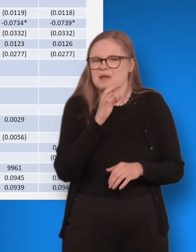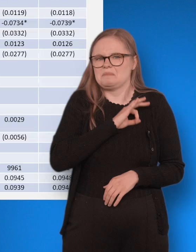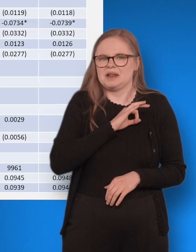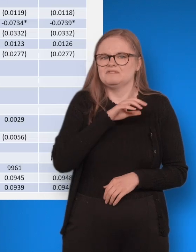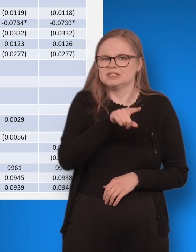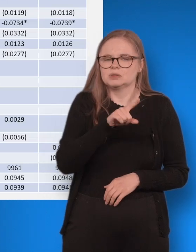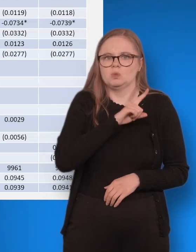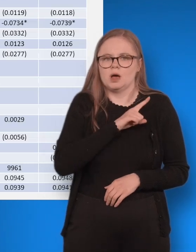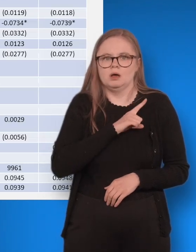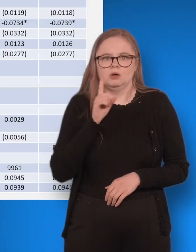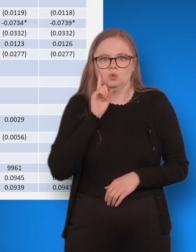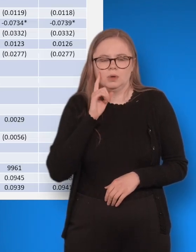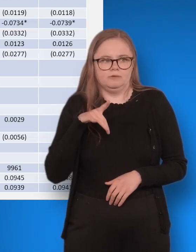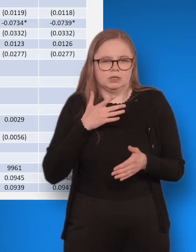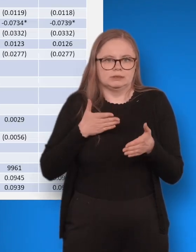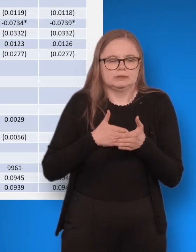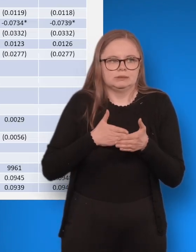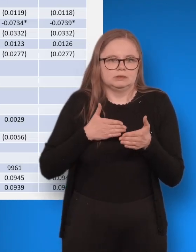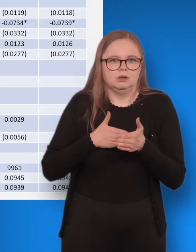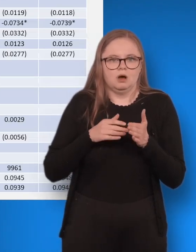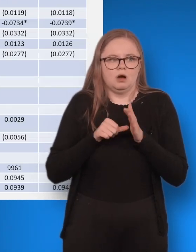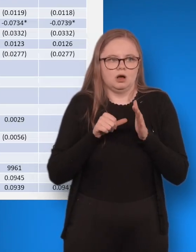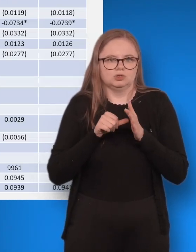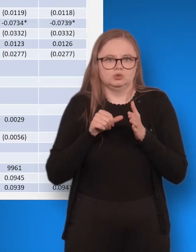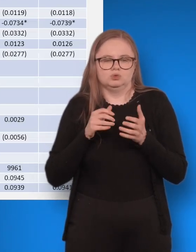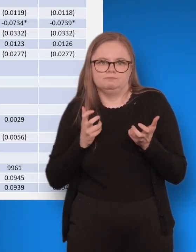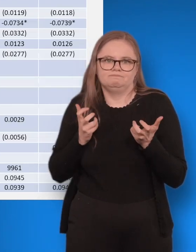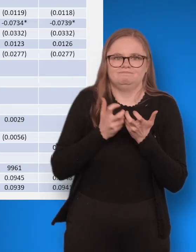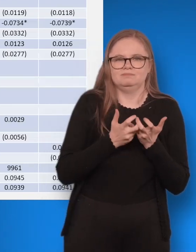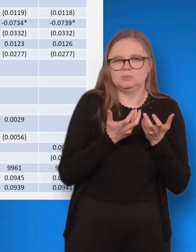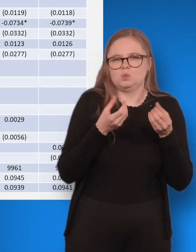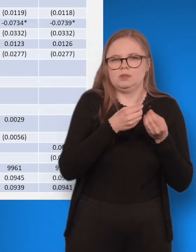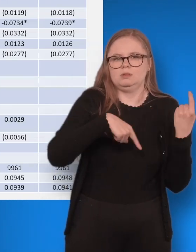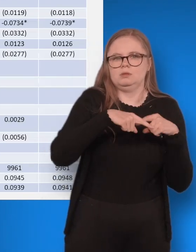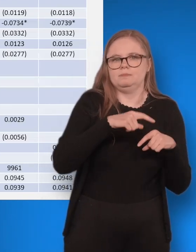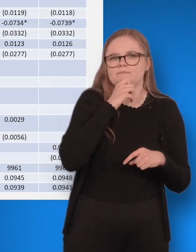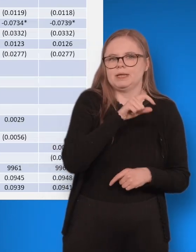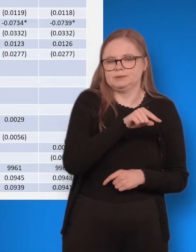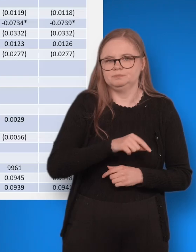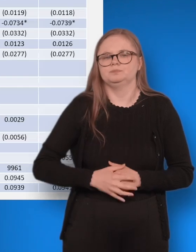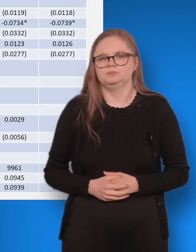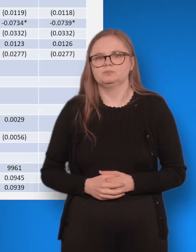to additional integration challenges, perhaps. Looking at the centrality